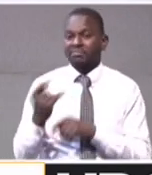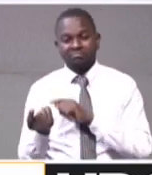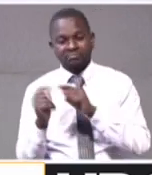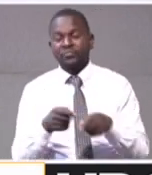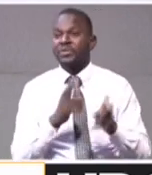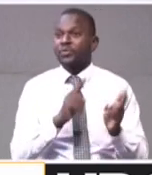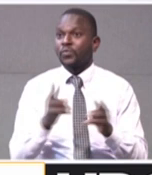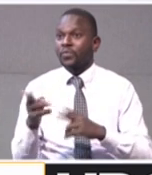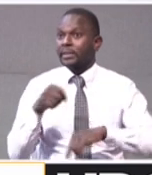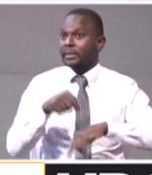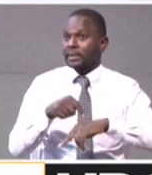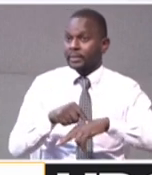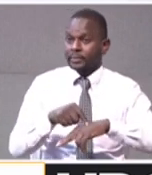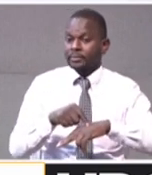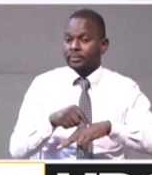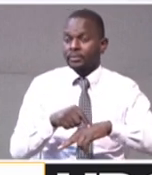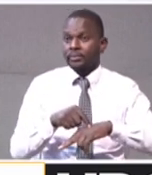normal times,